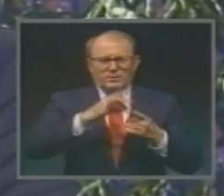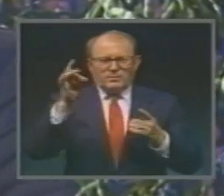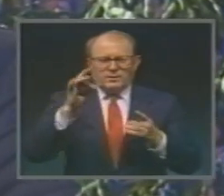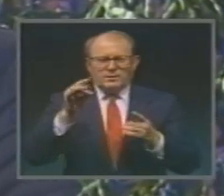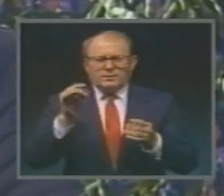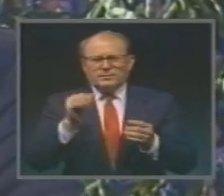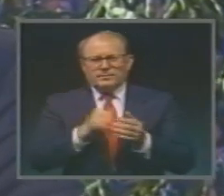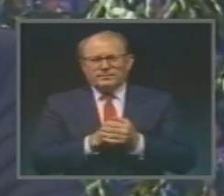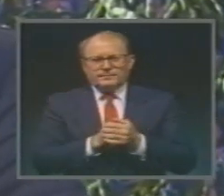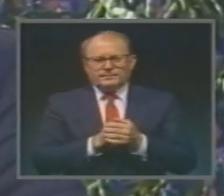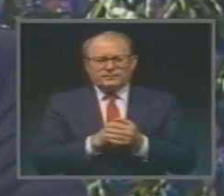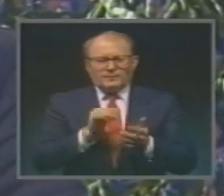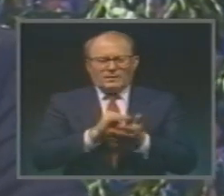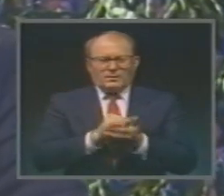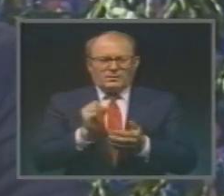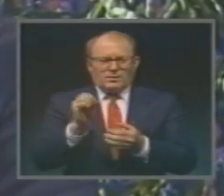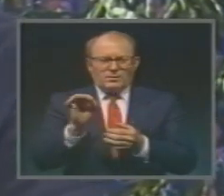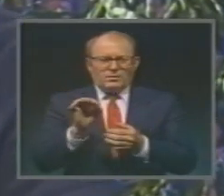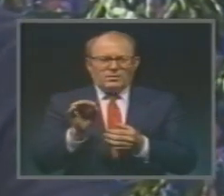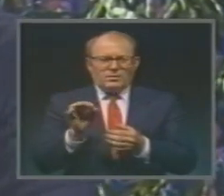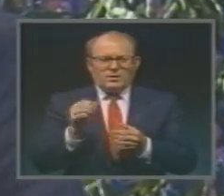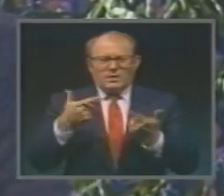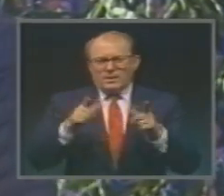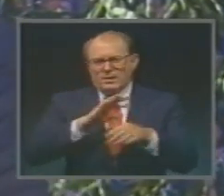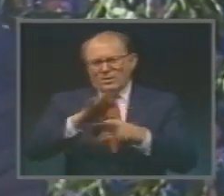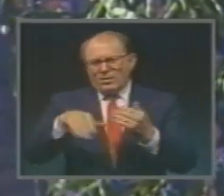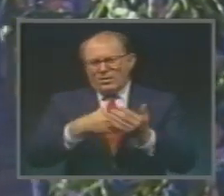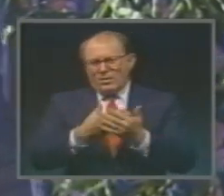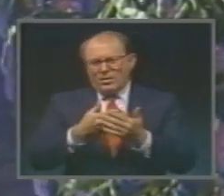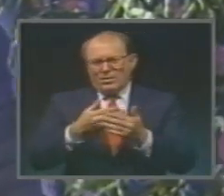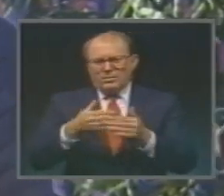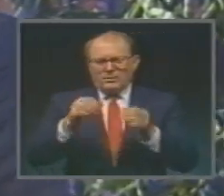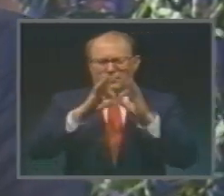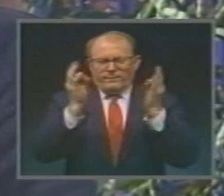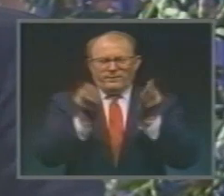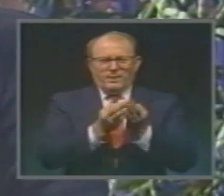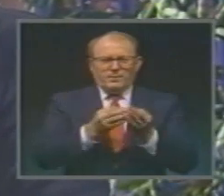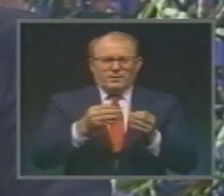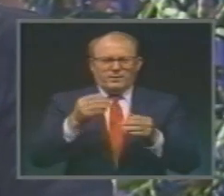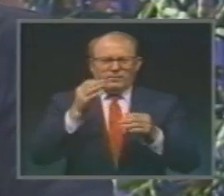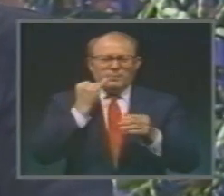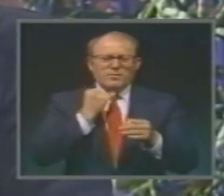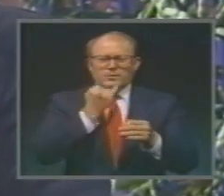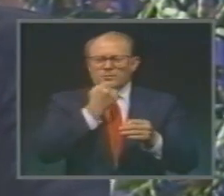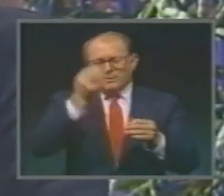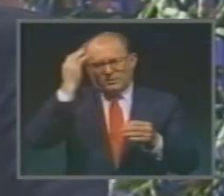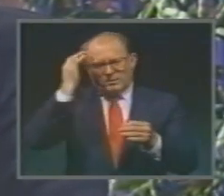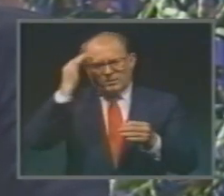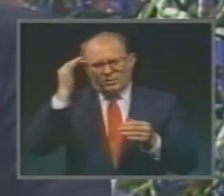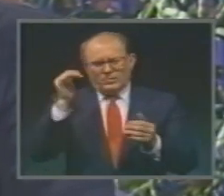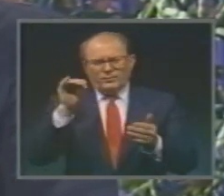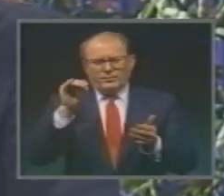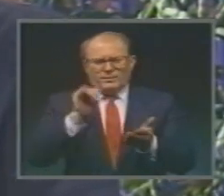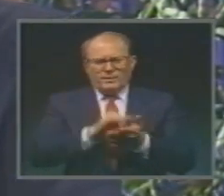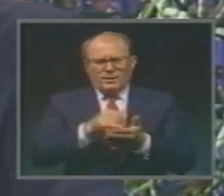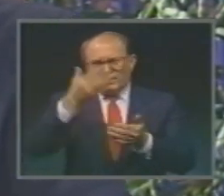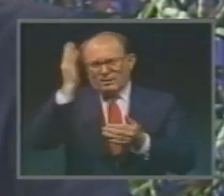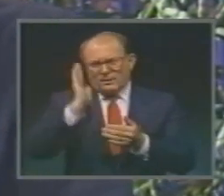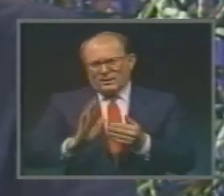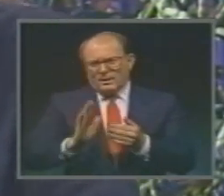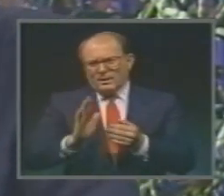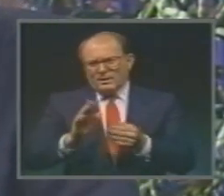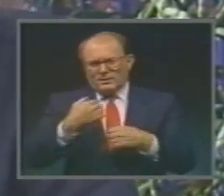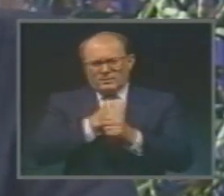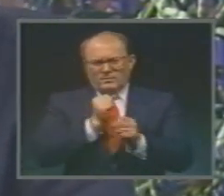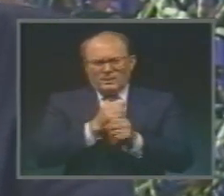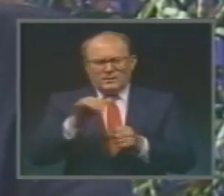now see and hear. Therefore, let all the house of Israel know assuredly that God has